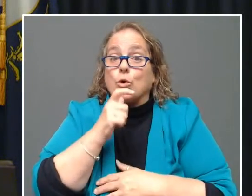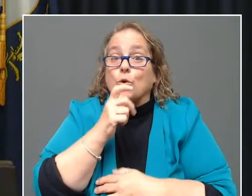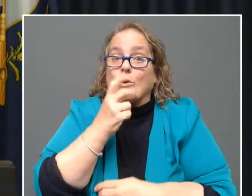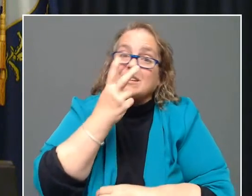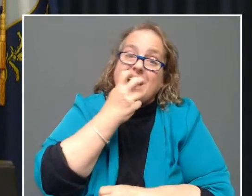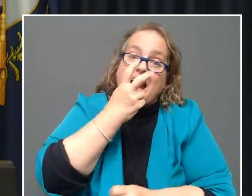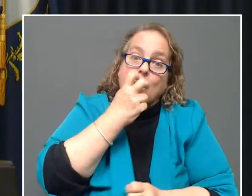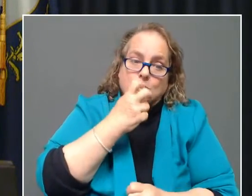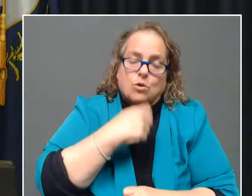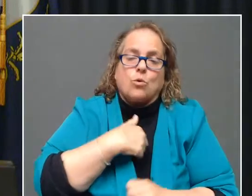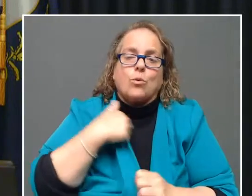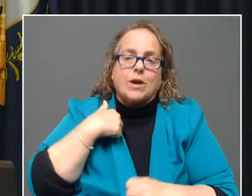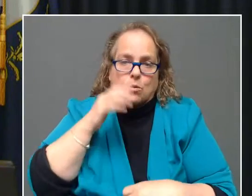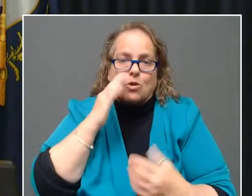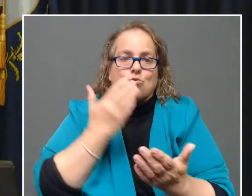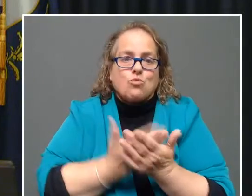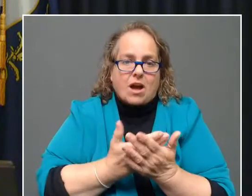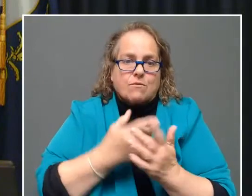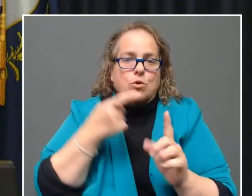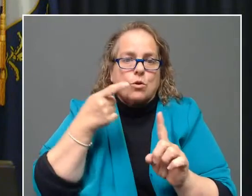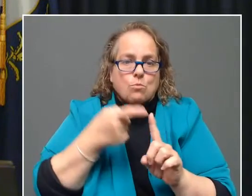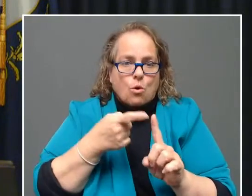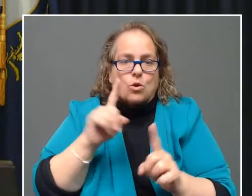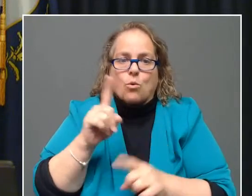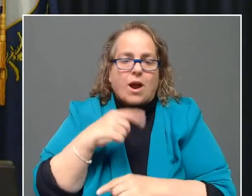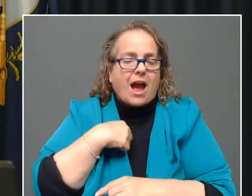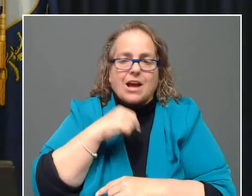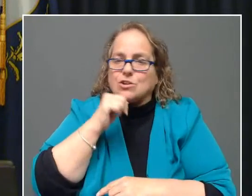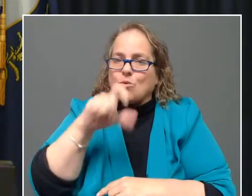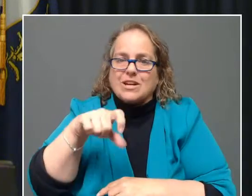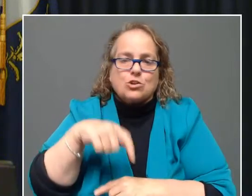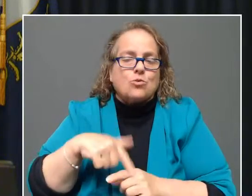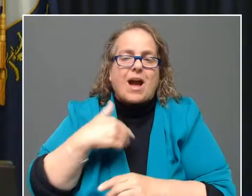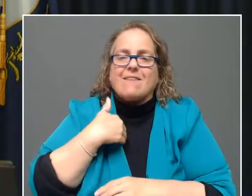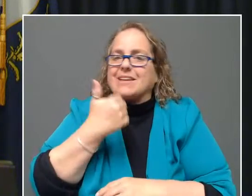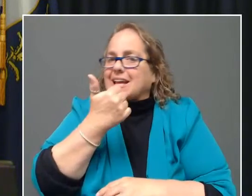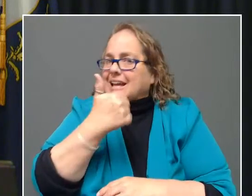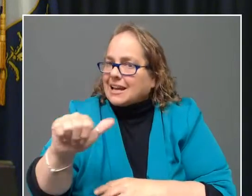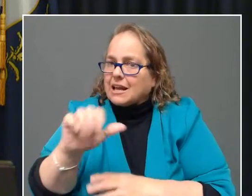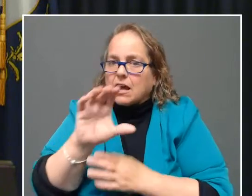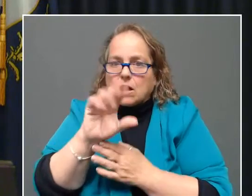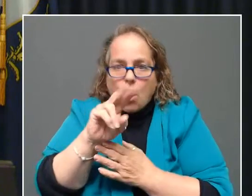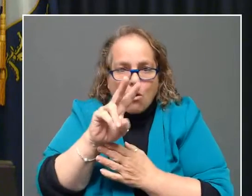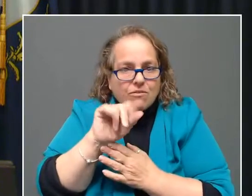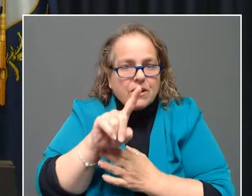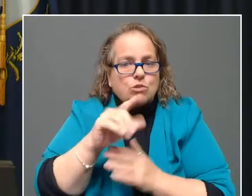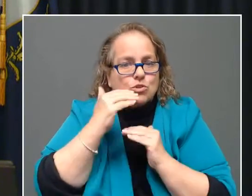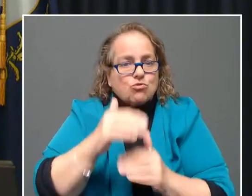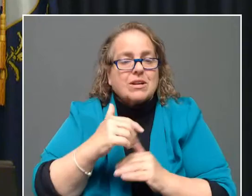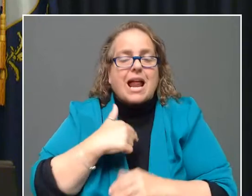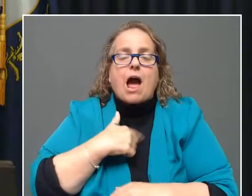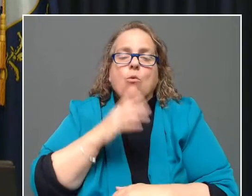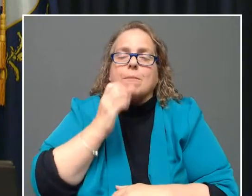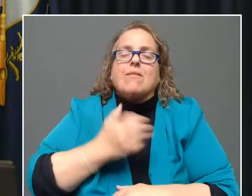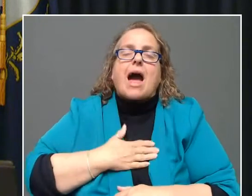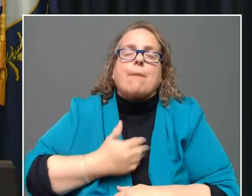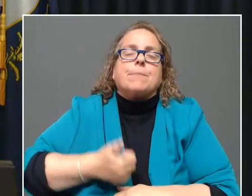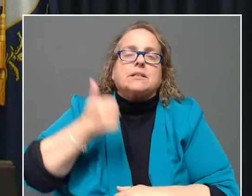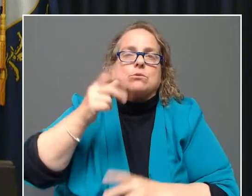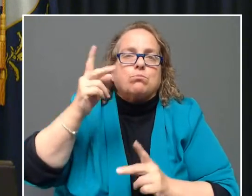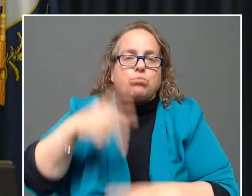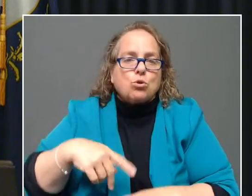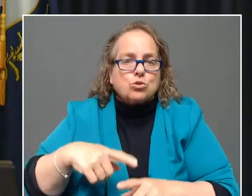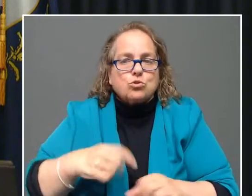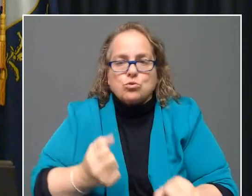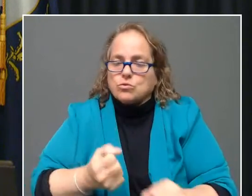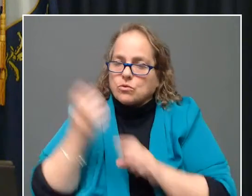to a point where we don't need to have any COVID restrictions. And I will be the happiest person to not have any of them out there